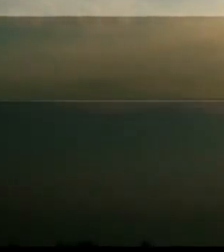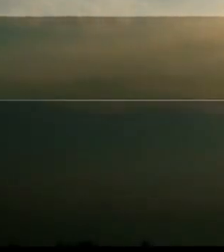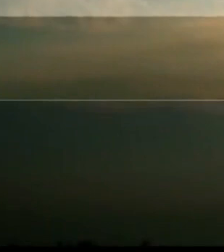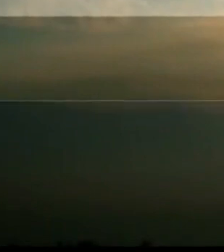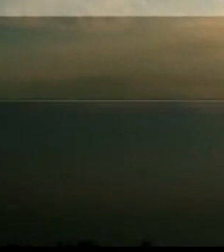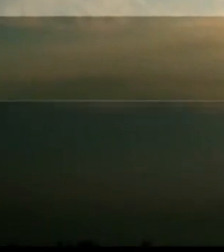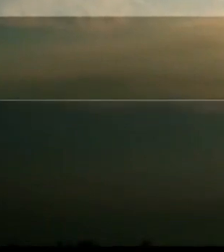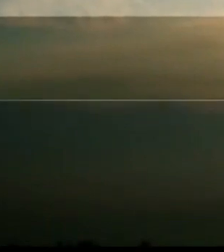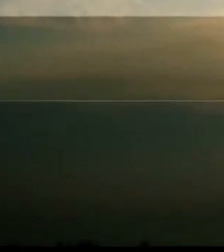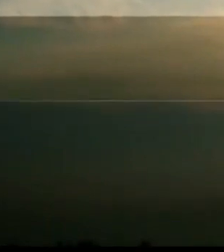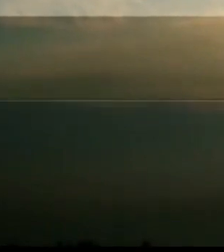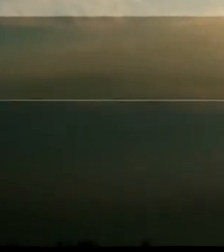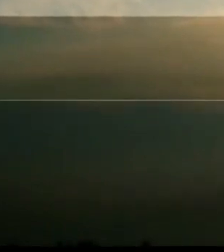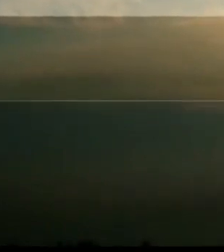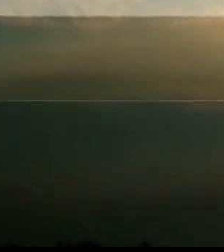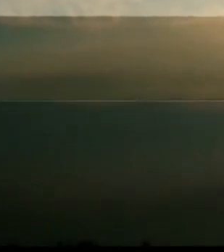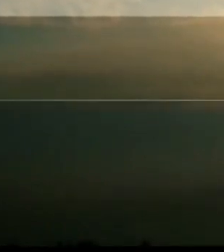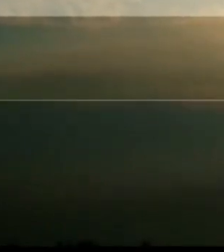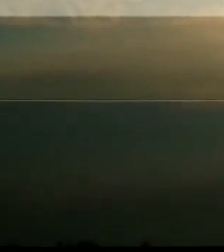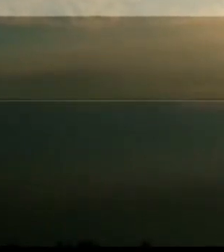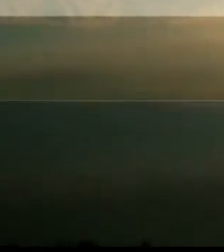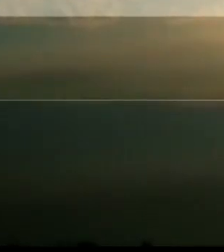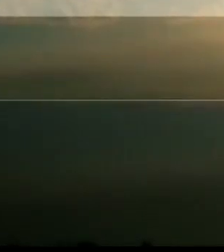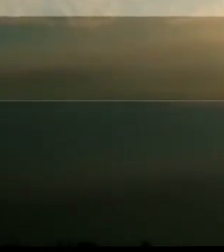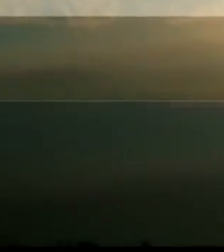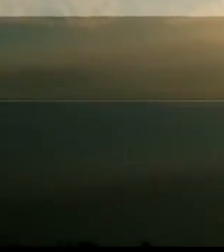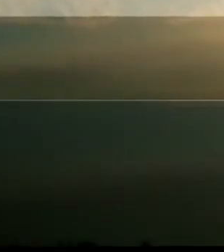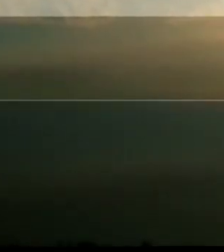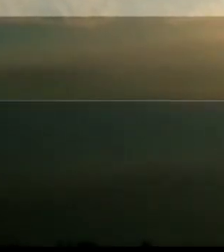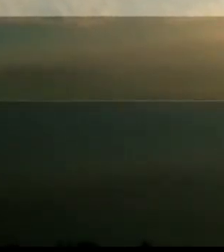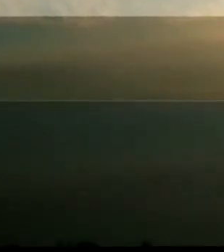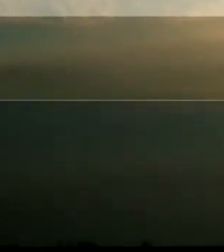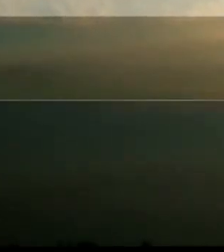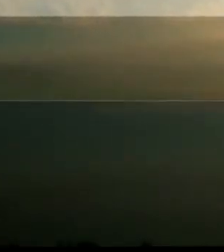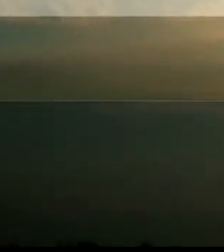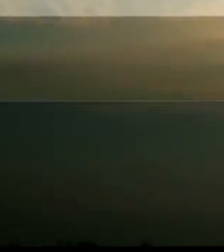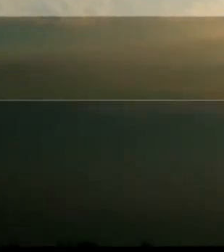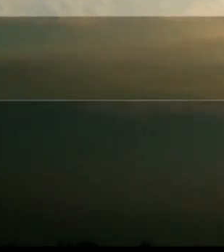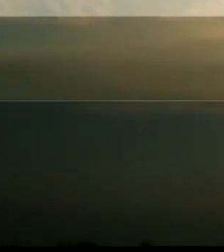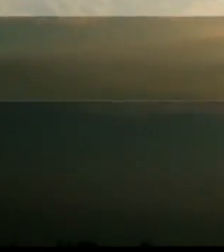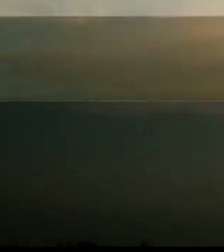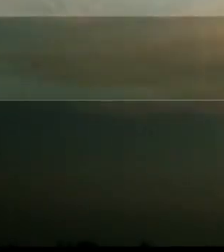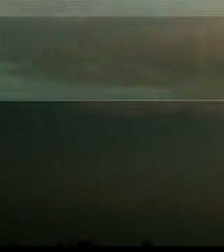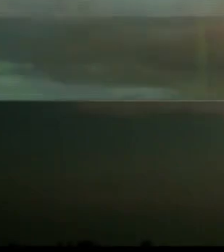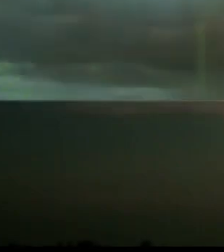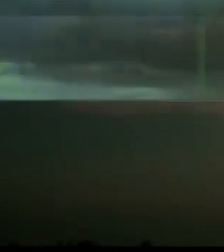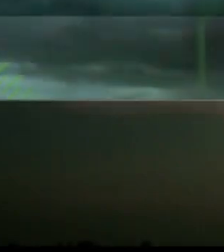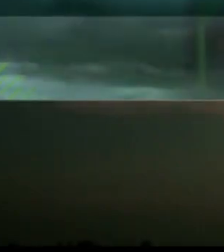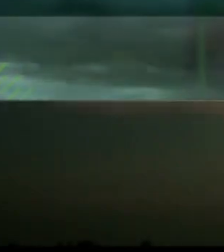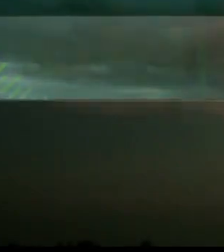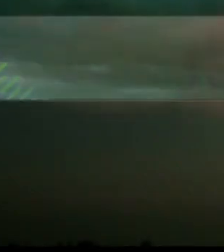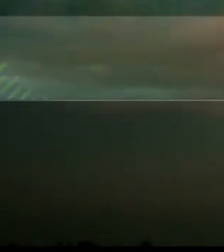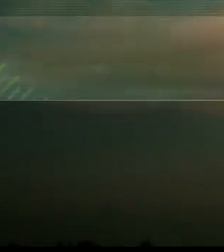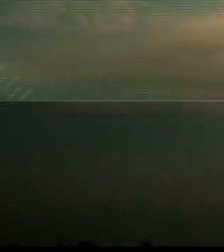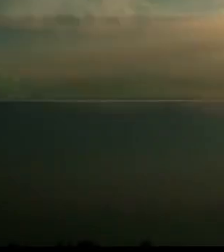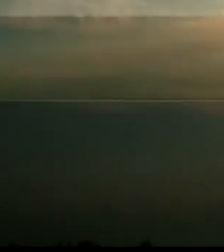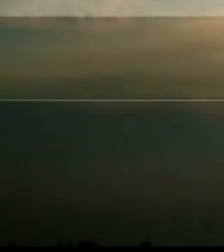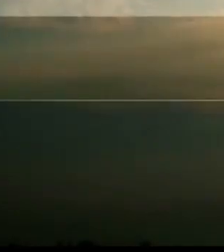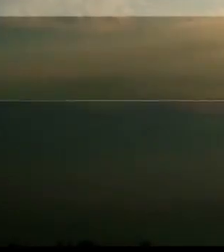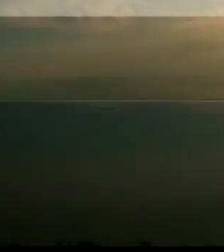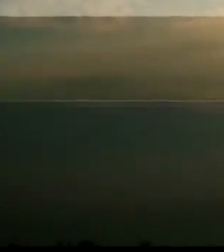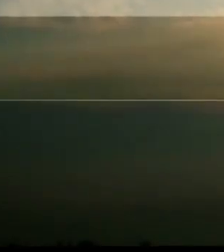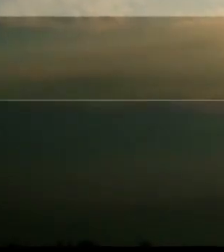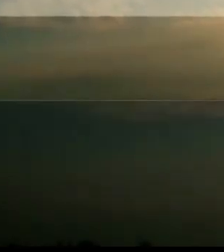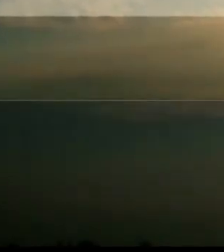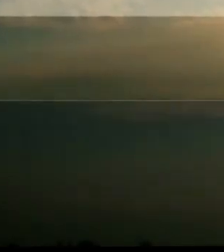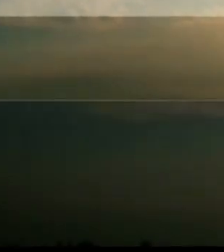fully into fall, it seems. Excellent, Baz. Thanks a lot. That'll do it for us here on the Bahamas tonight. Thank you so much for tuning in. Make sure the Road to